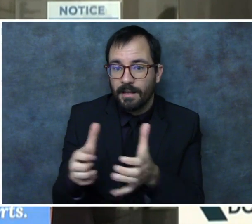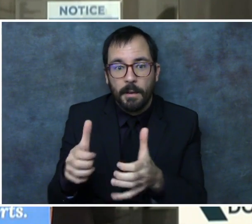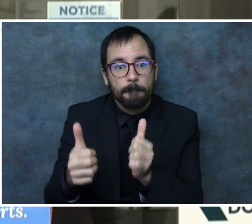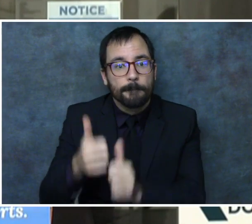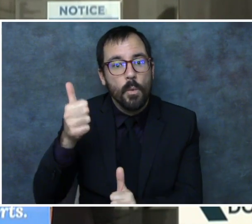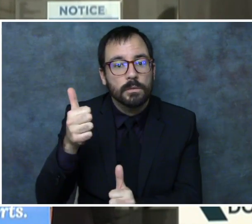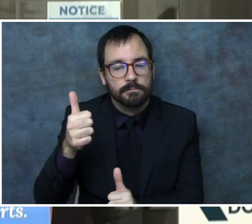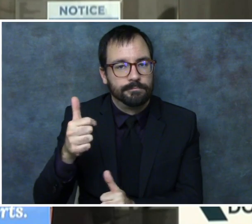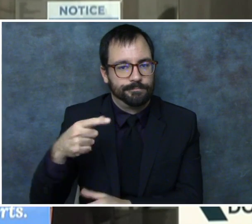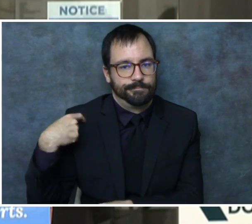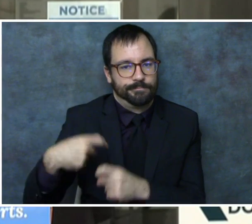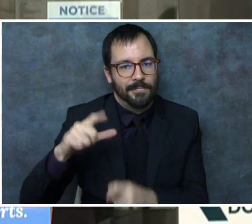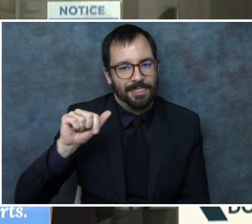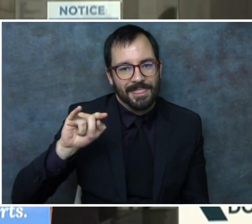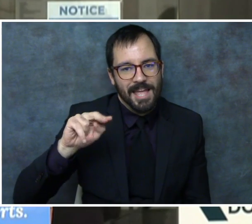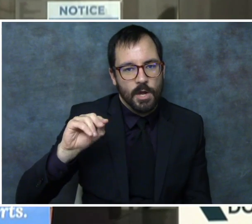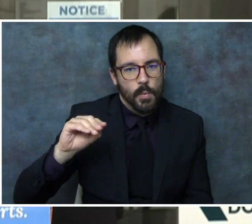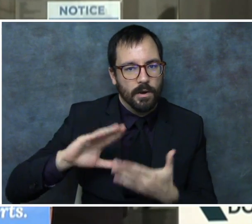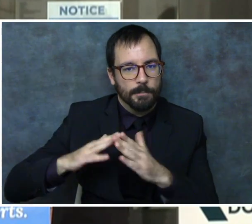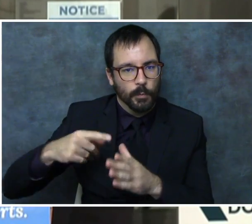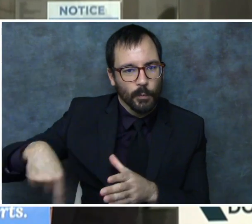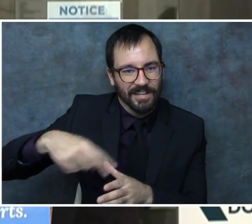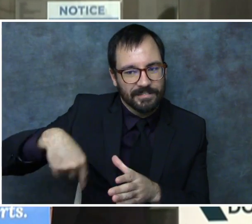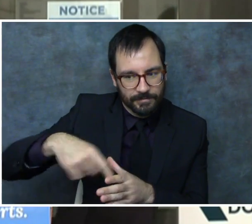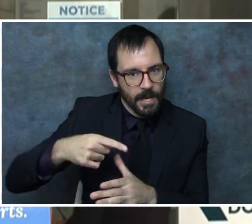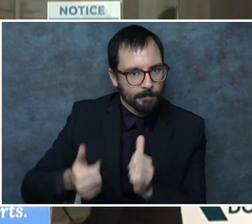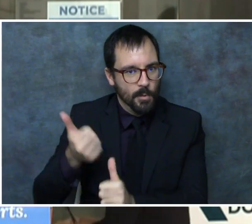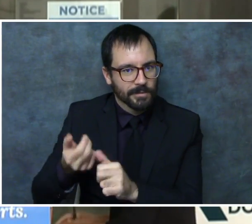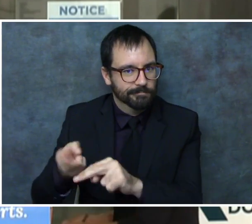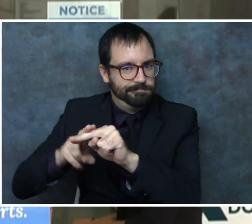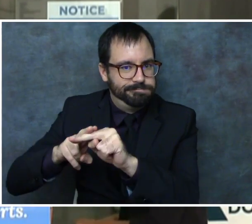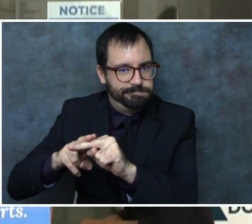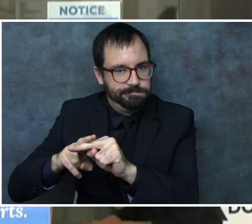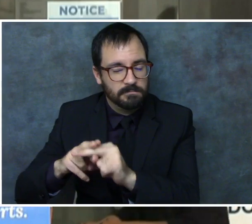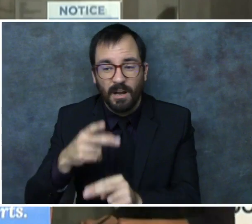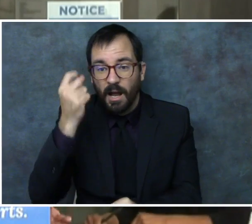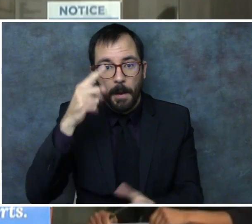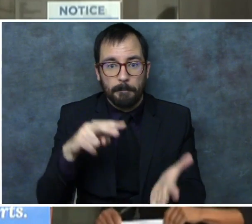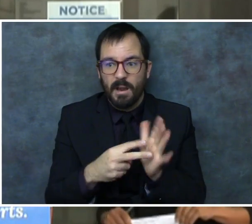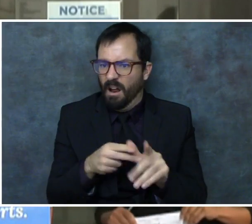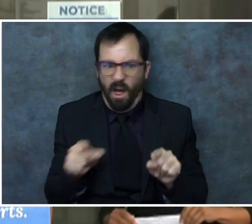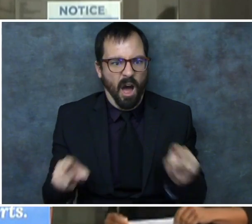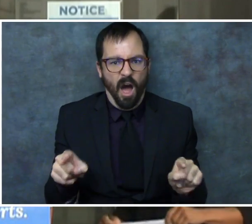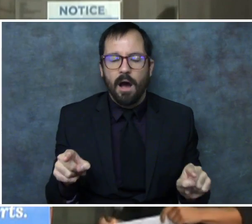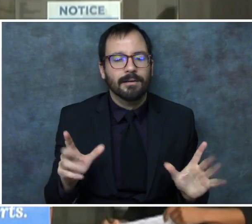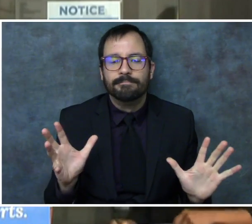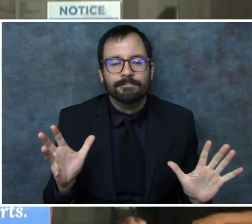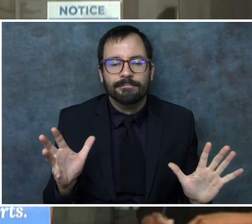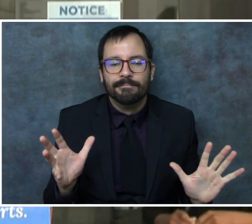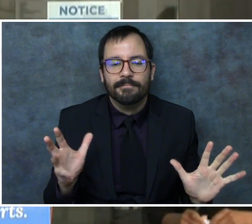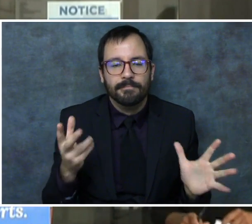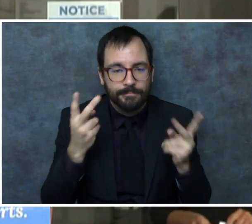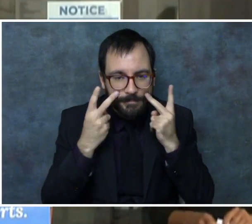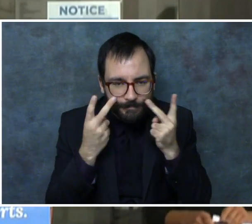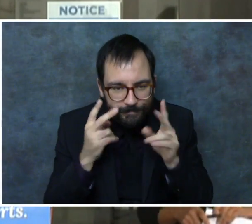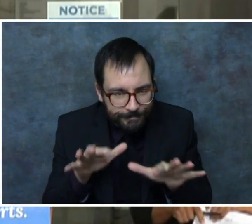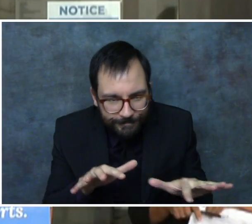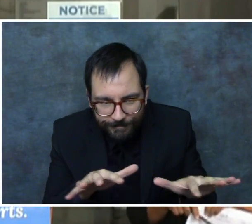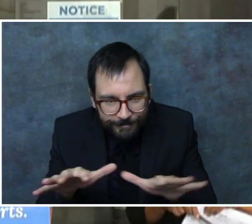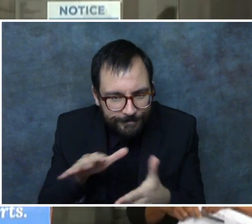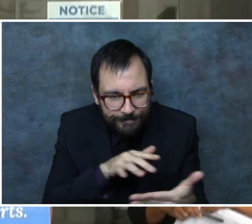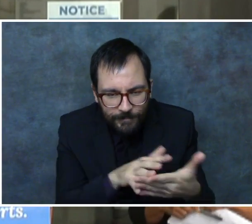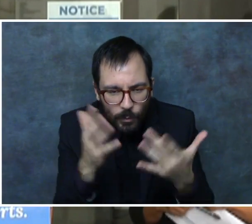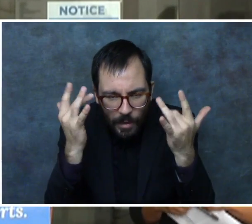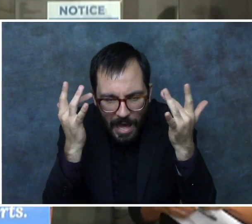again, that doesn't mean that anything in particular is happening, but we know who it's happening to and why we see the rates continuing to climb. So there's not